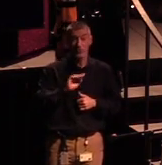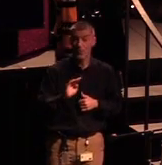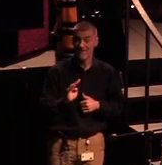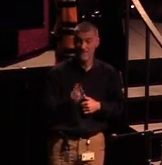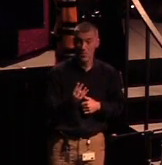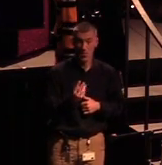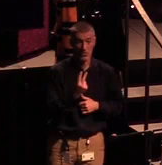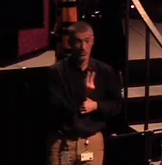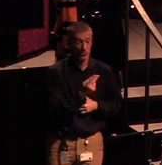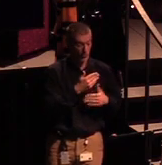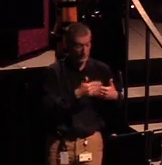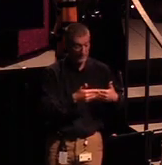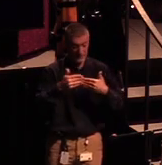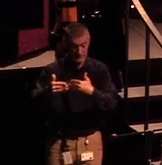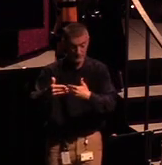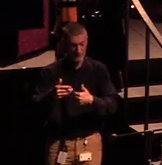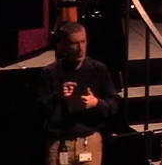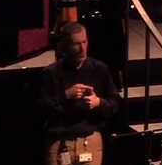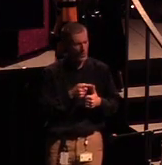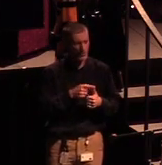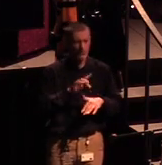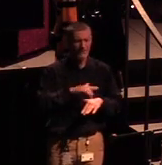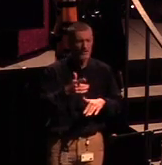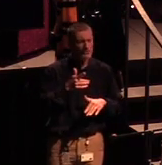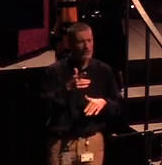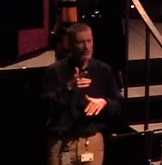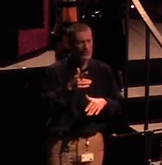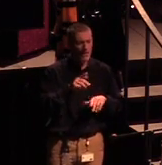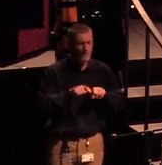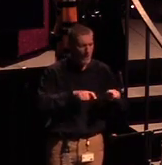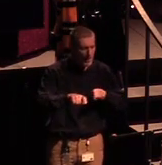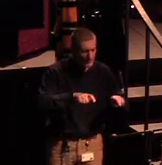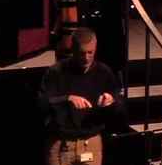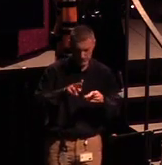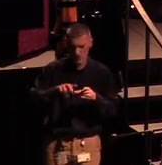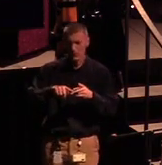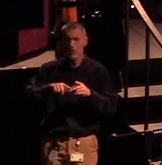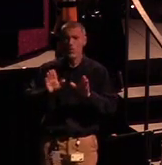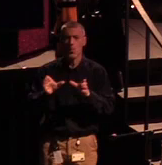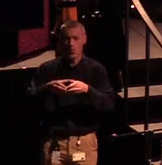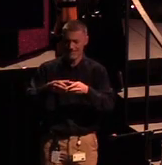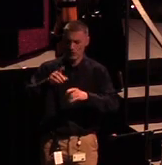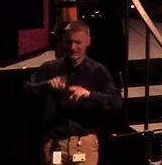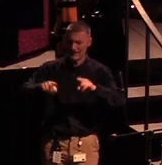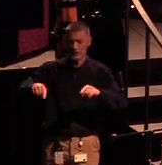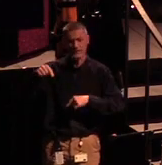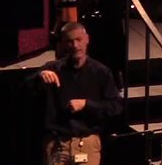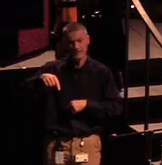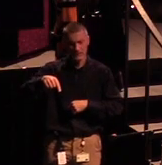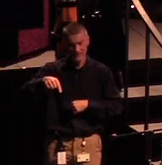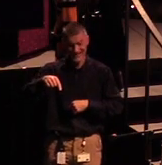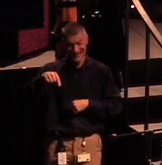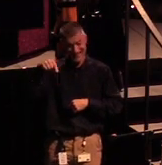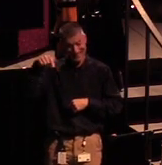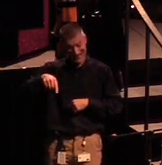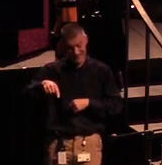two sessions one called professional mobility and one that's called diversifying the workforce originally device diversifying the workforce was in